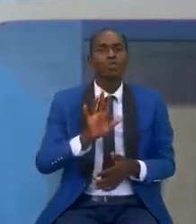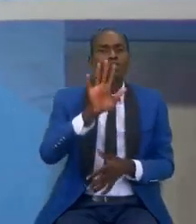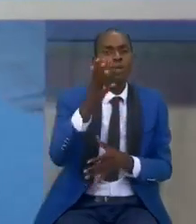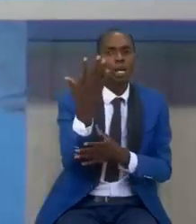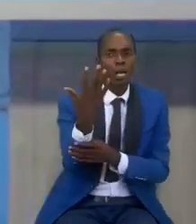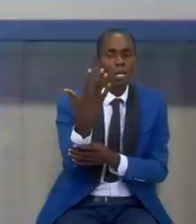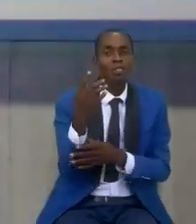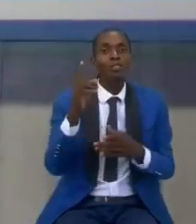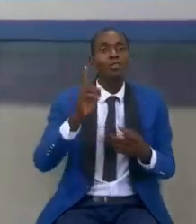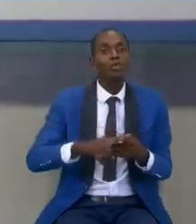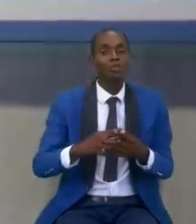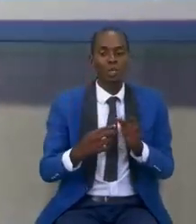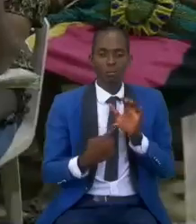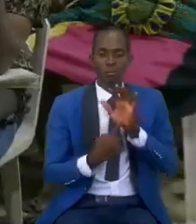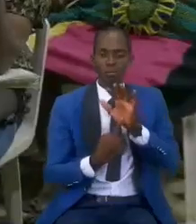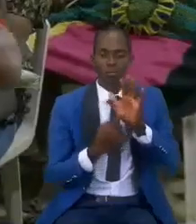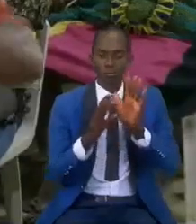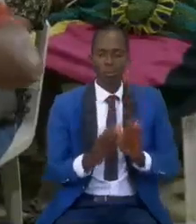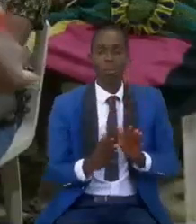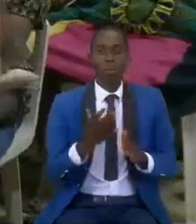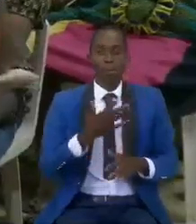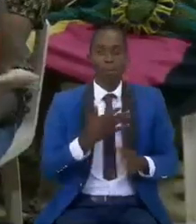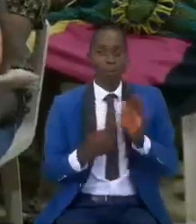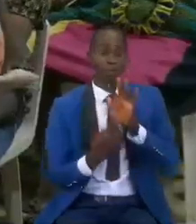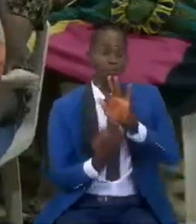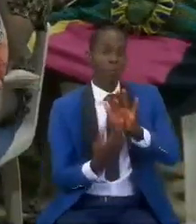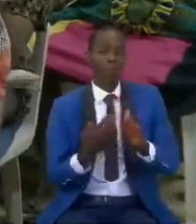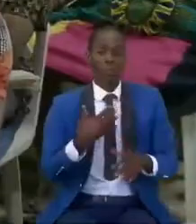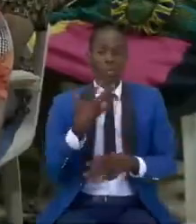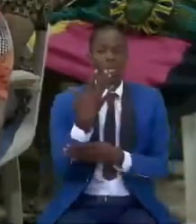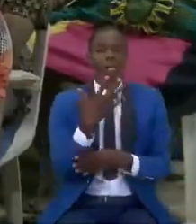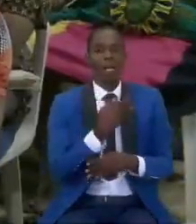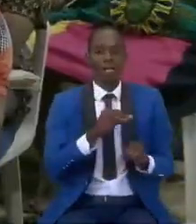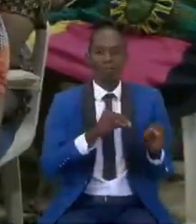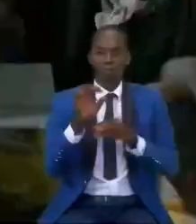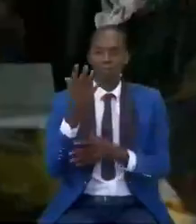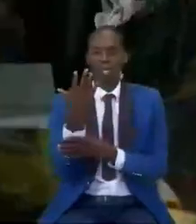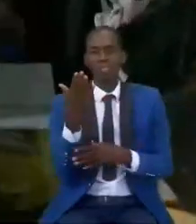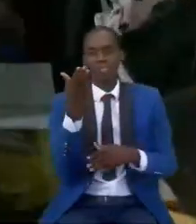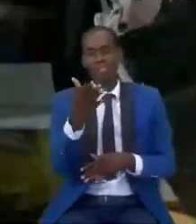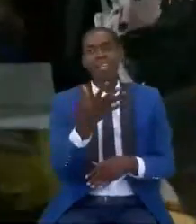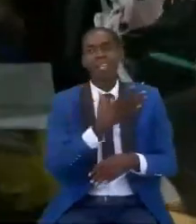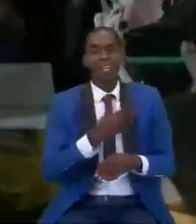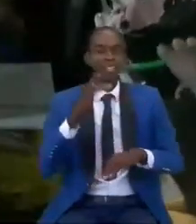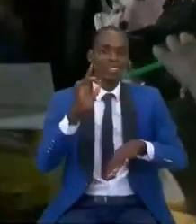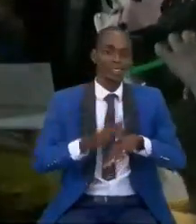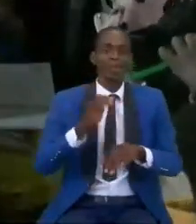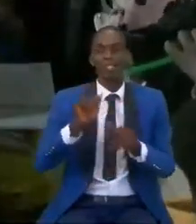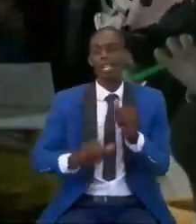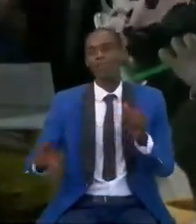there. I'm laying hands on everyone. I said, I'm laying hands on everyone, and it